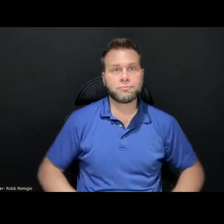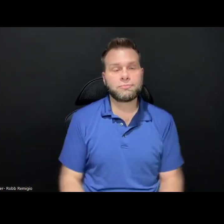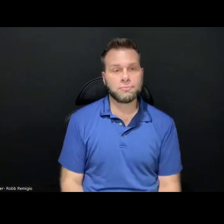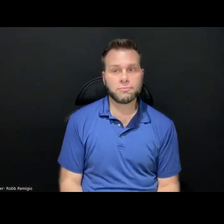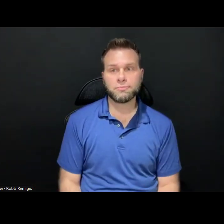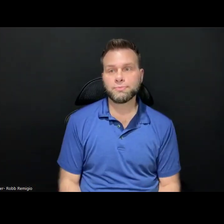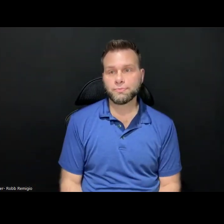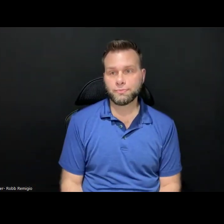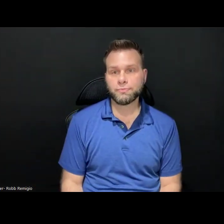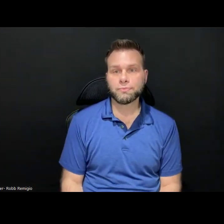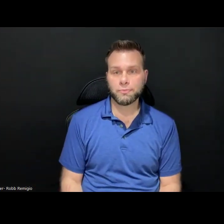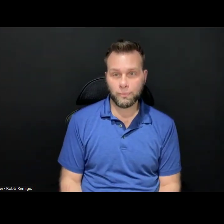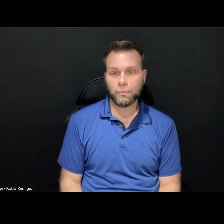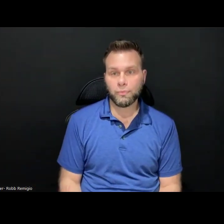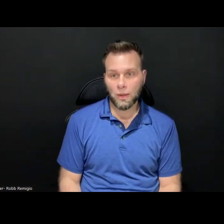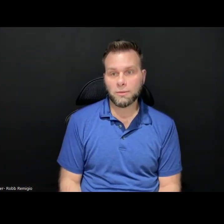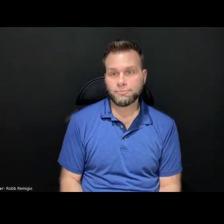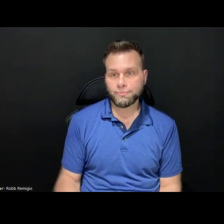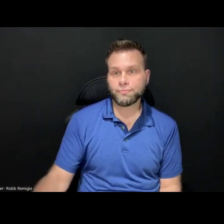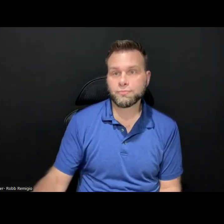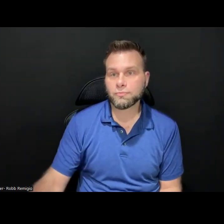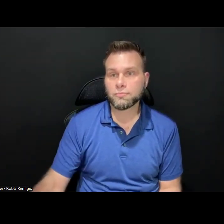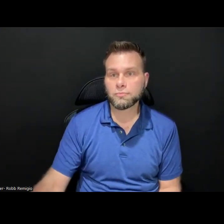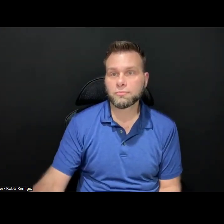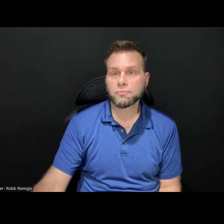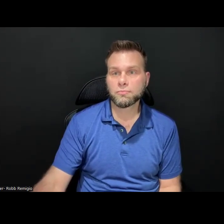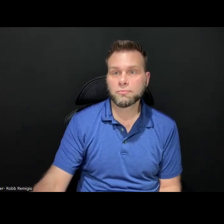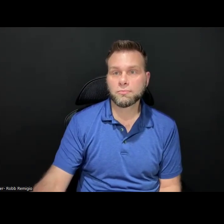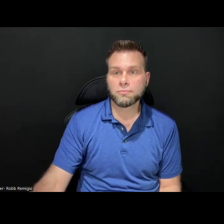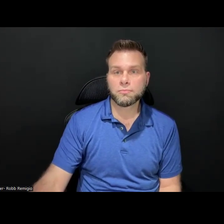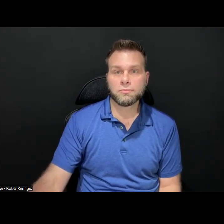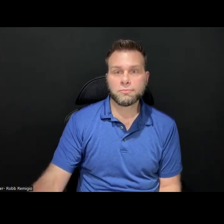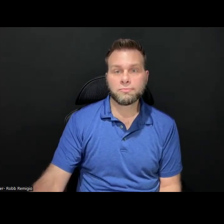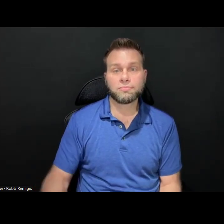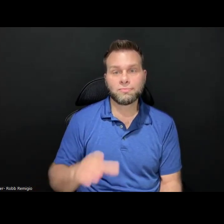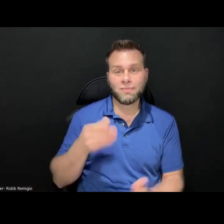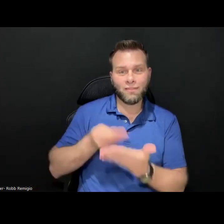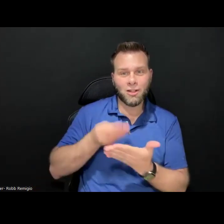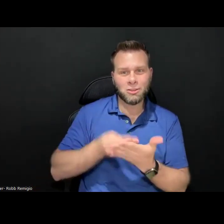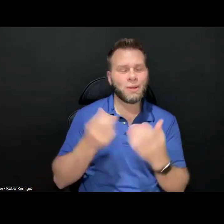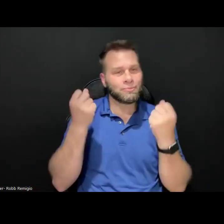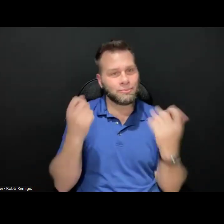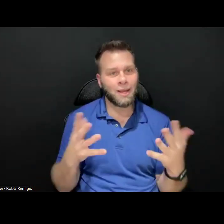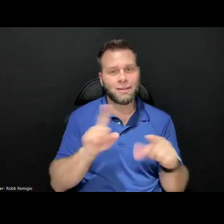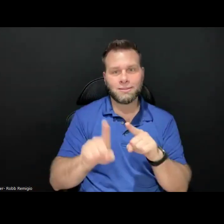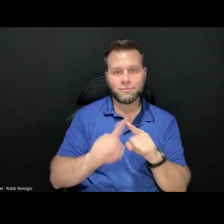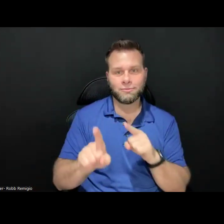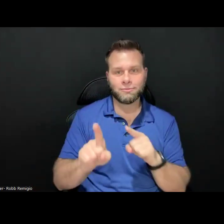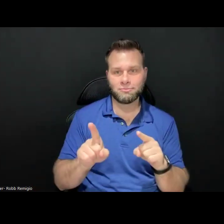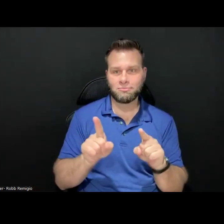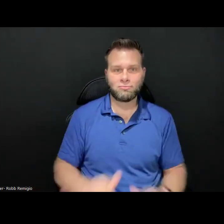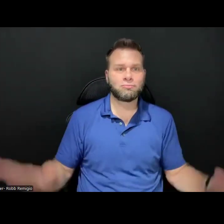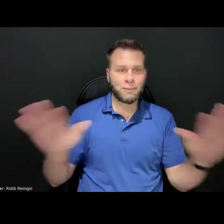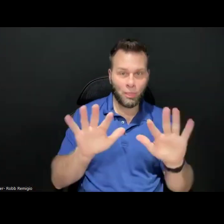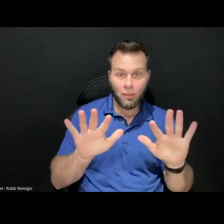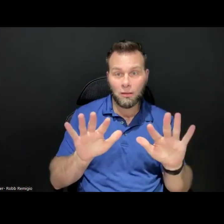So, and the thing with funders is that we have multiple audiences always. So while nonprofits, I would say, are a very core audience